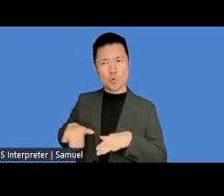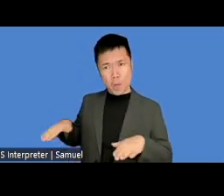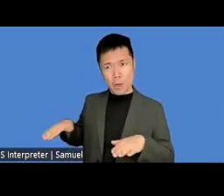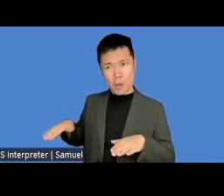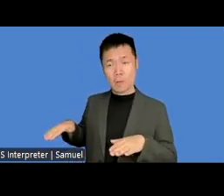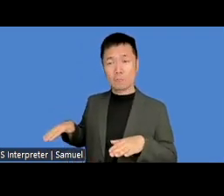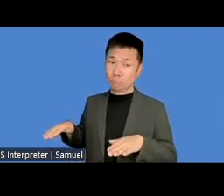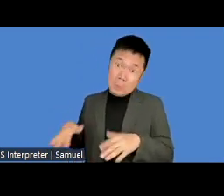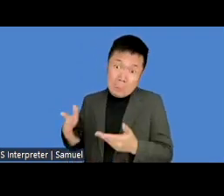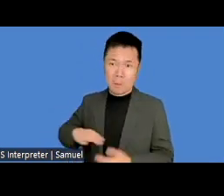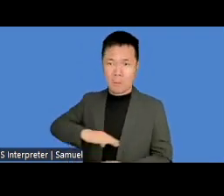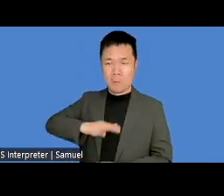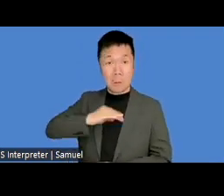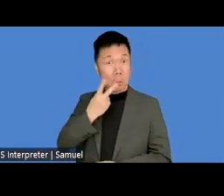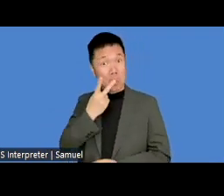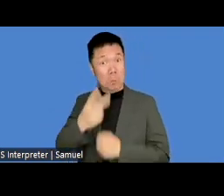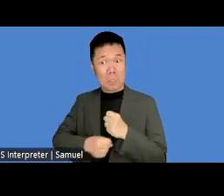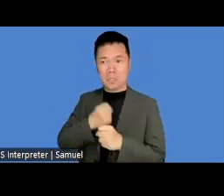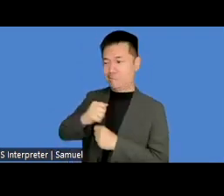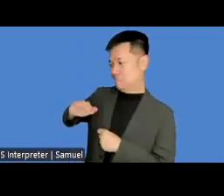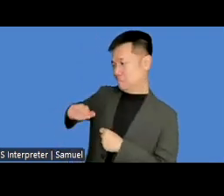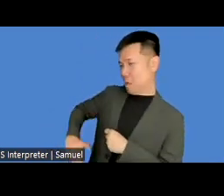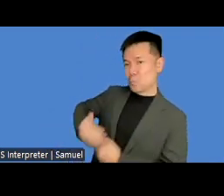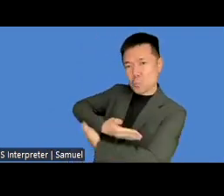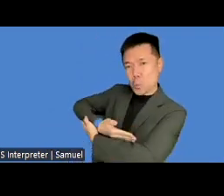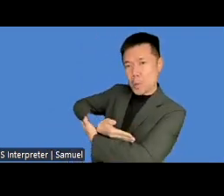as young as 2 years old, up to